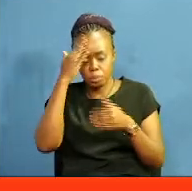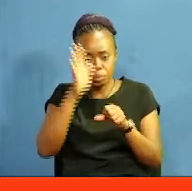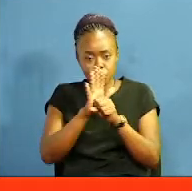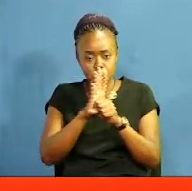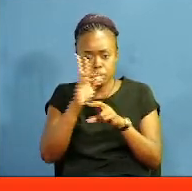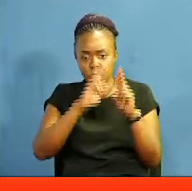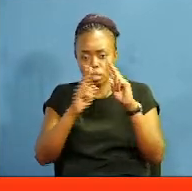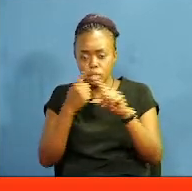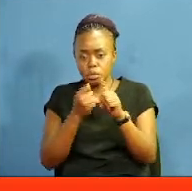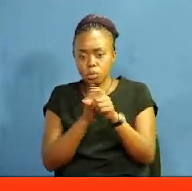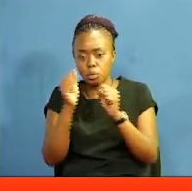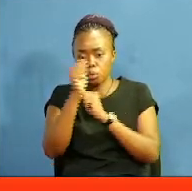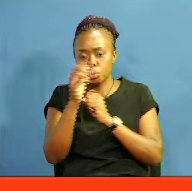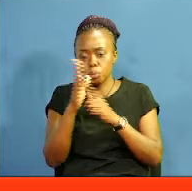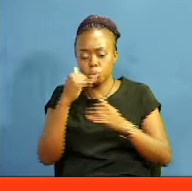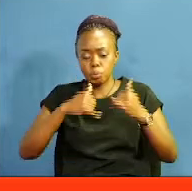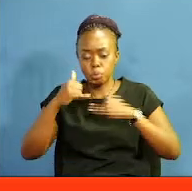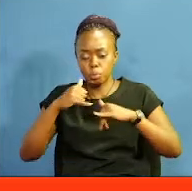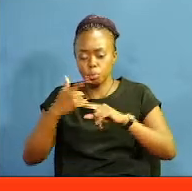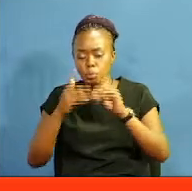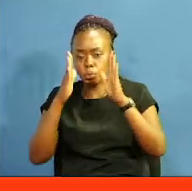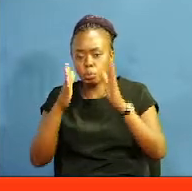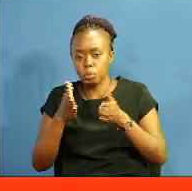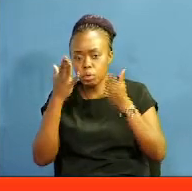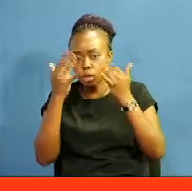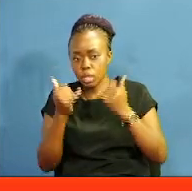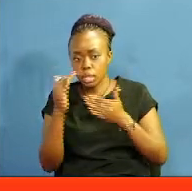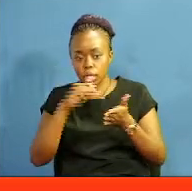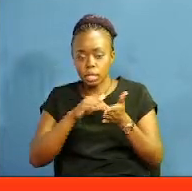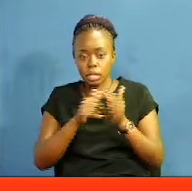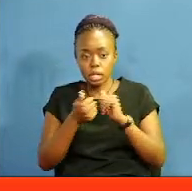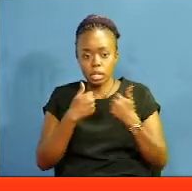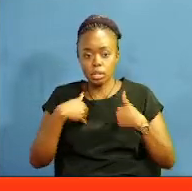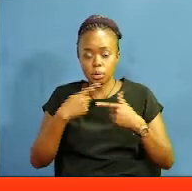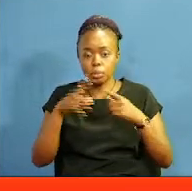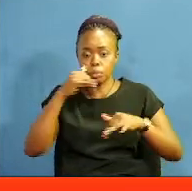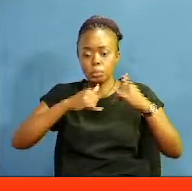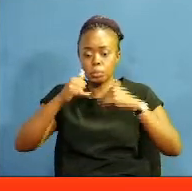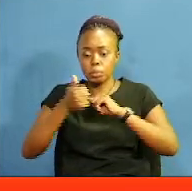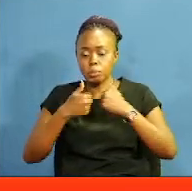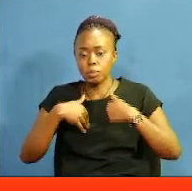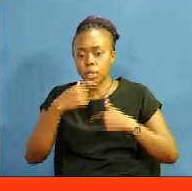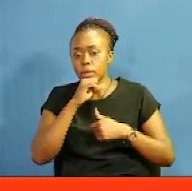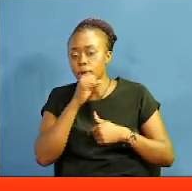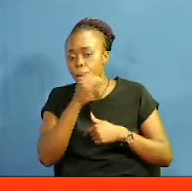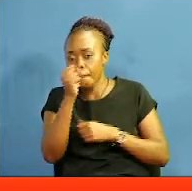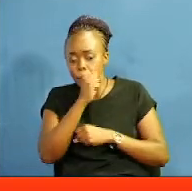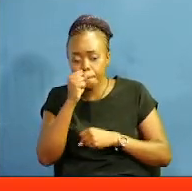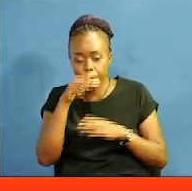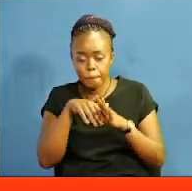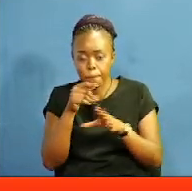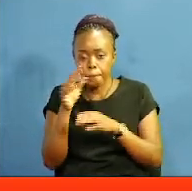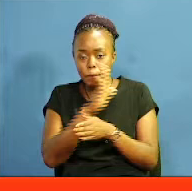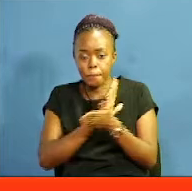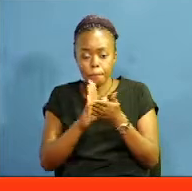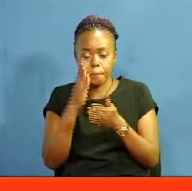a lot of reactions from the big political players, despite being now, he's coming in with the KANU party, which is the oldest party in the